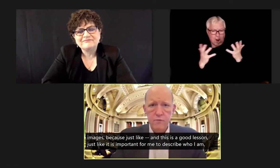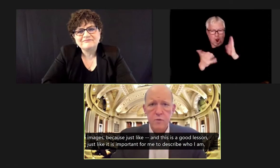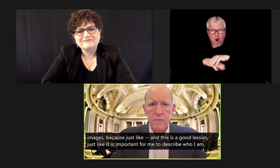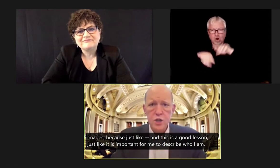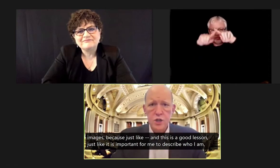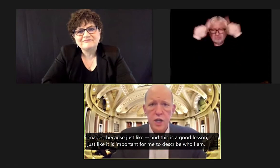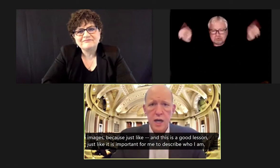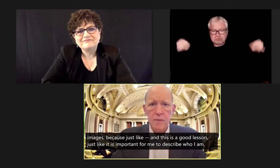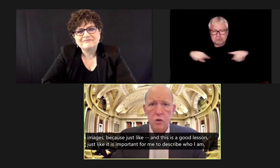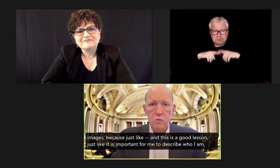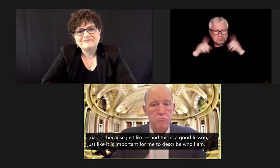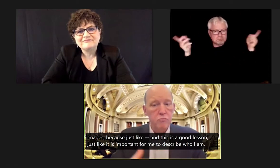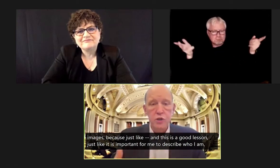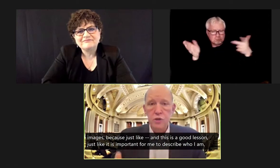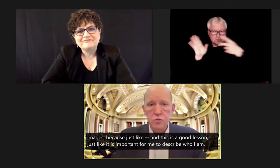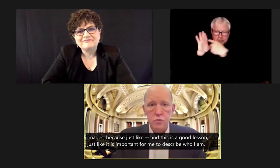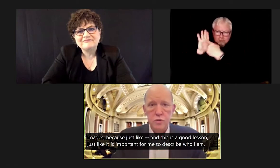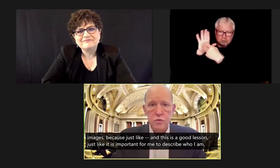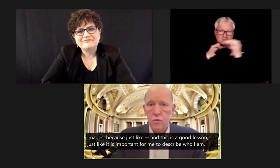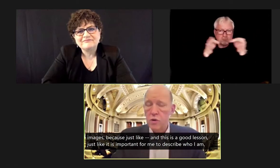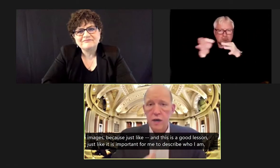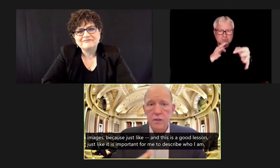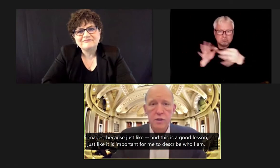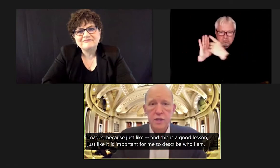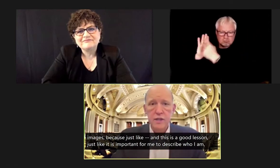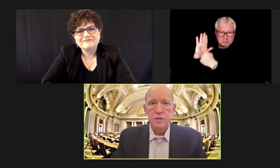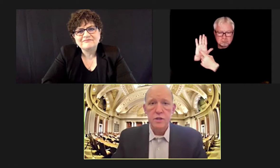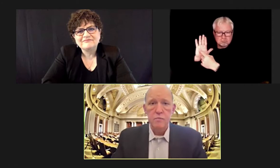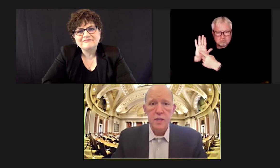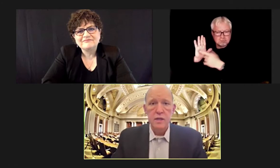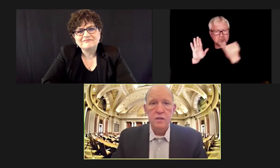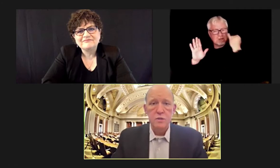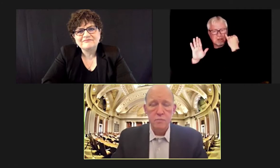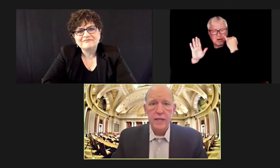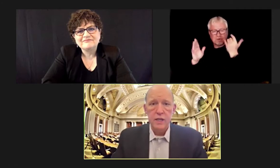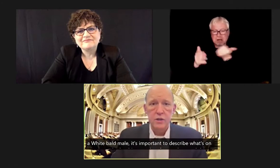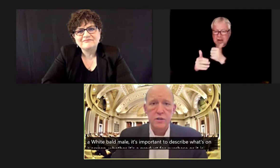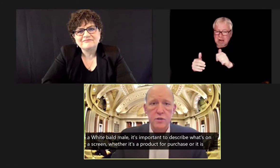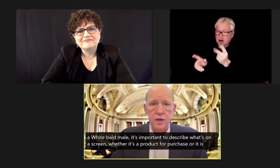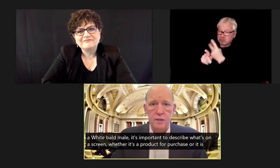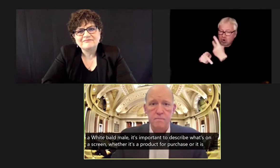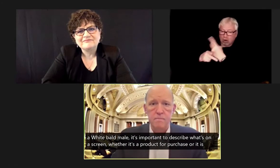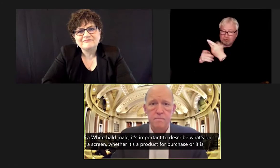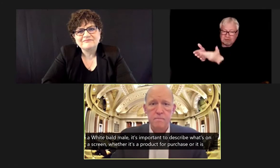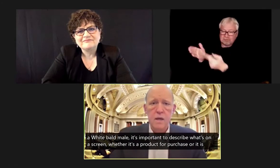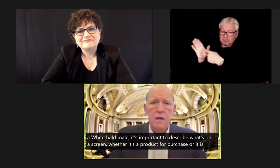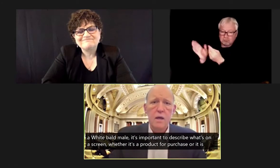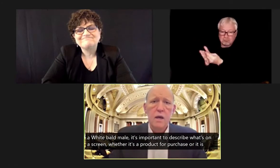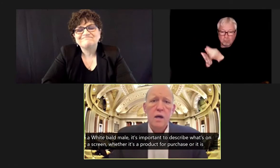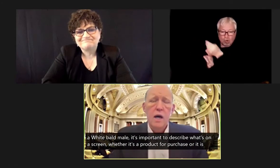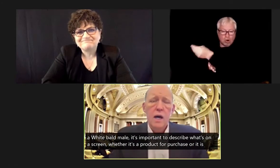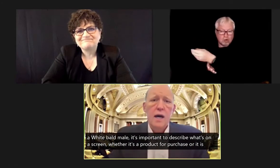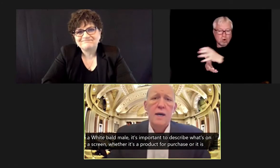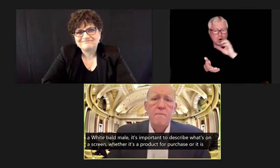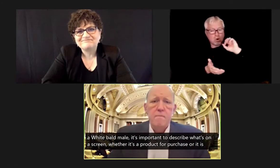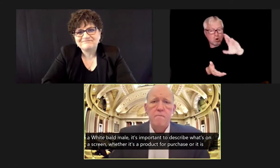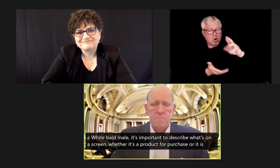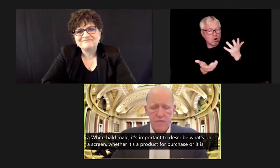is information about the news or other things that are being displayed on a screen.